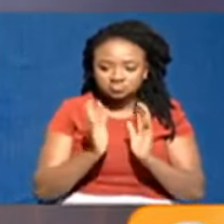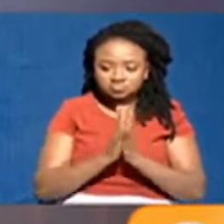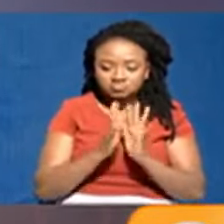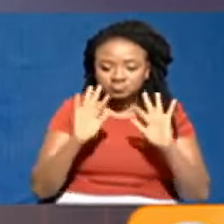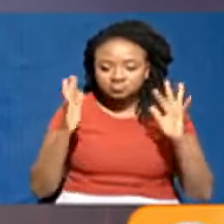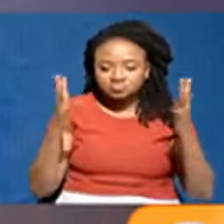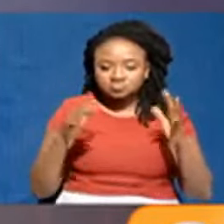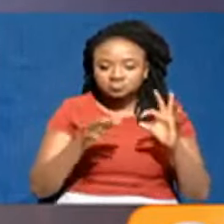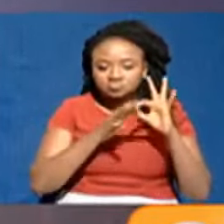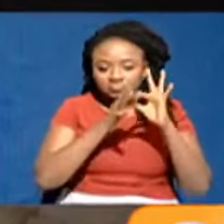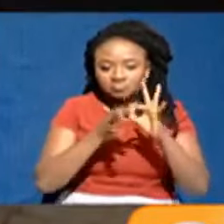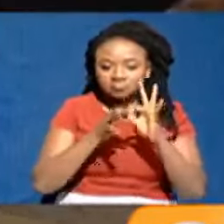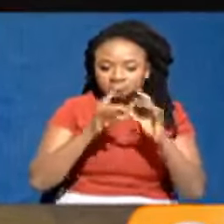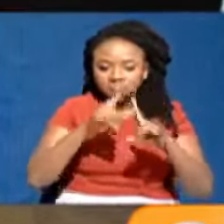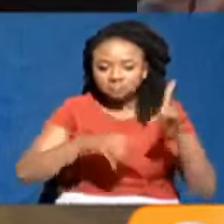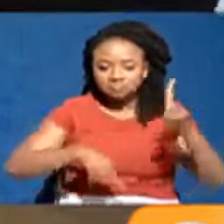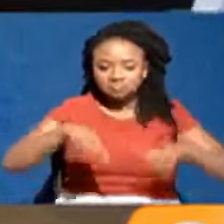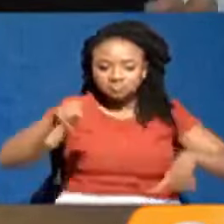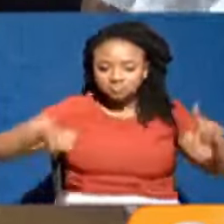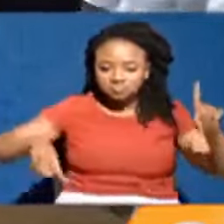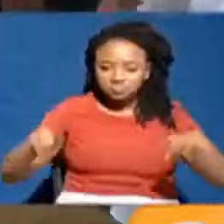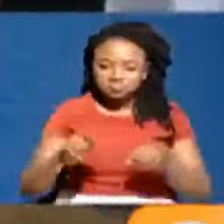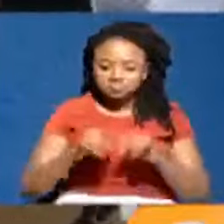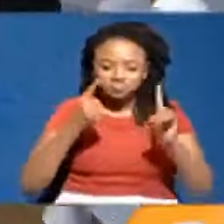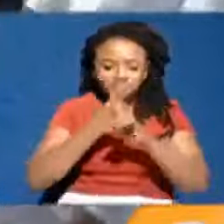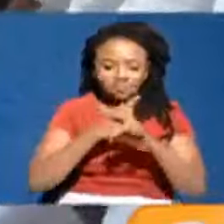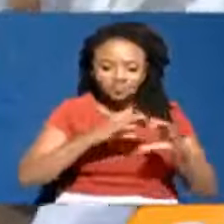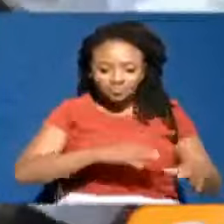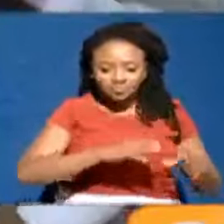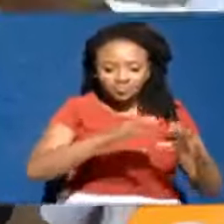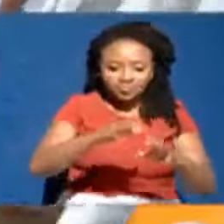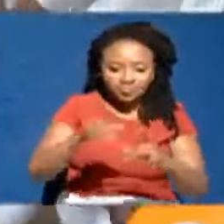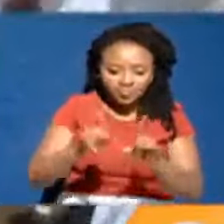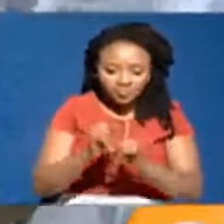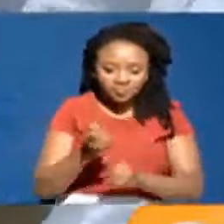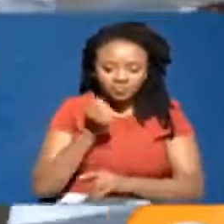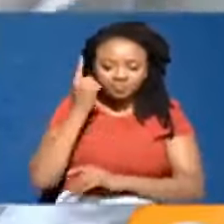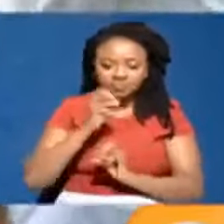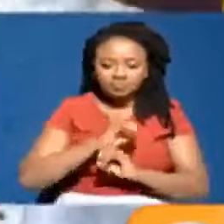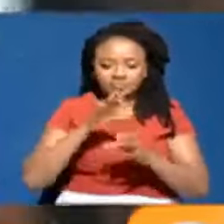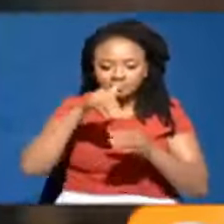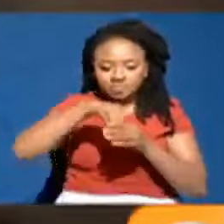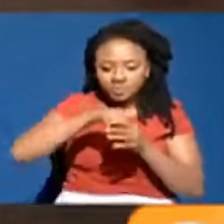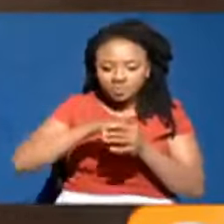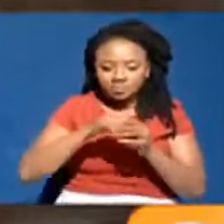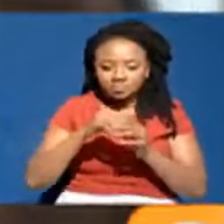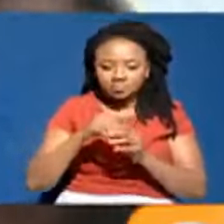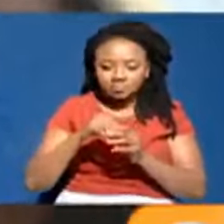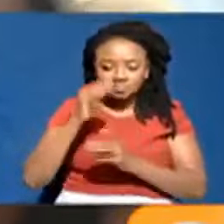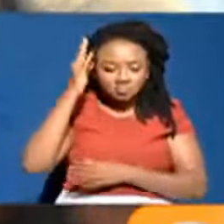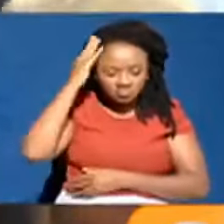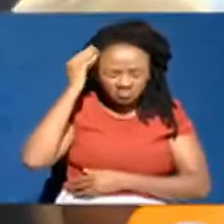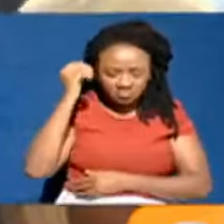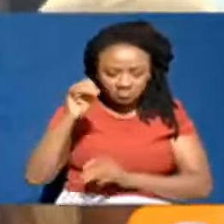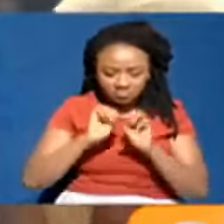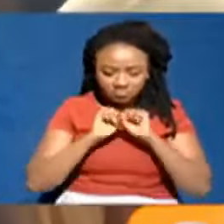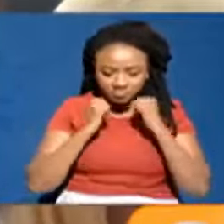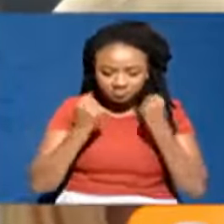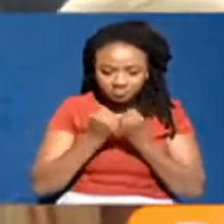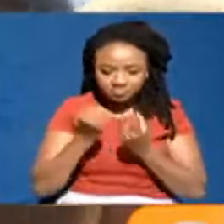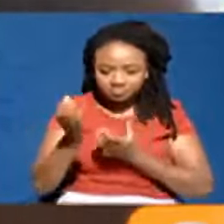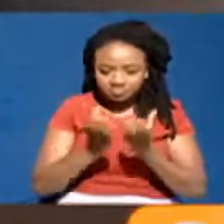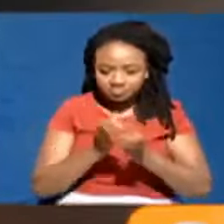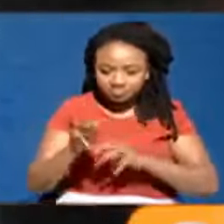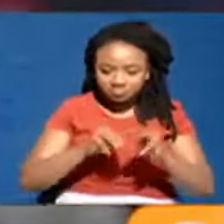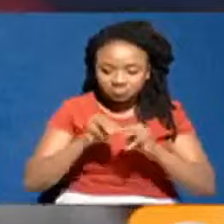of cultural diversity, fostering unity and understanding within a Somali society. Well, business manager